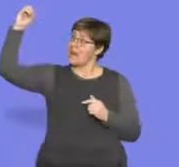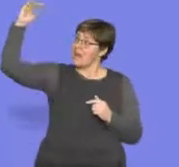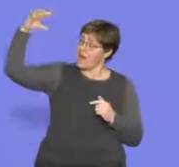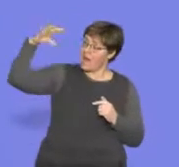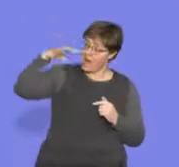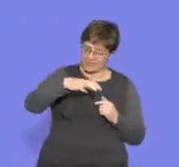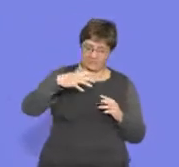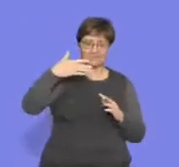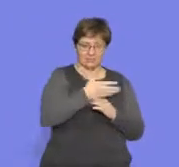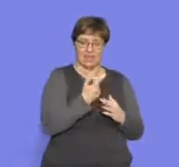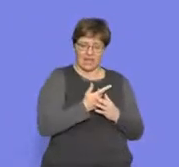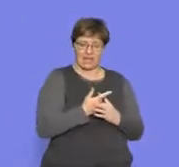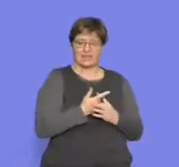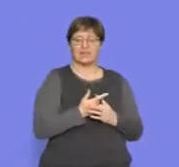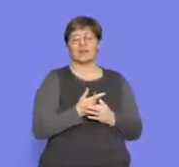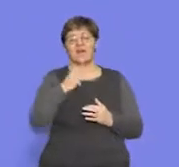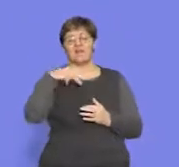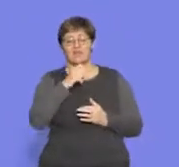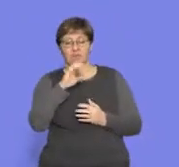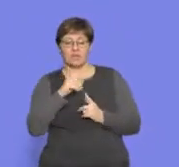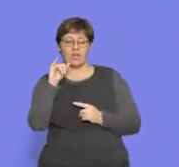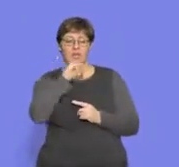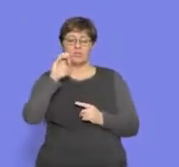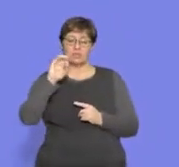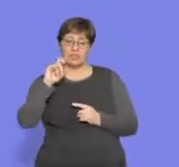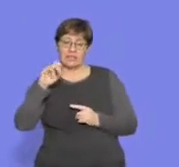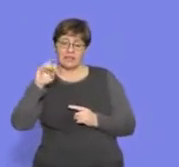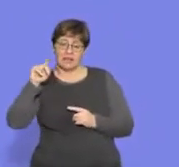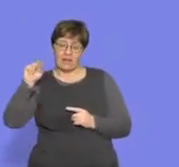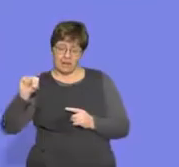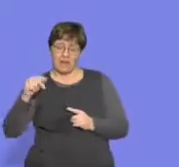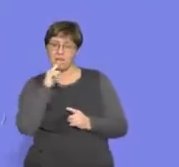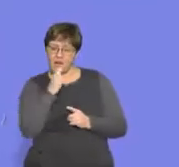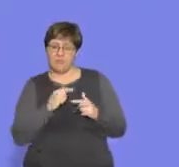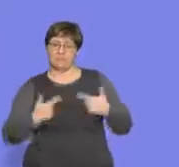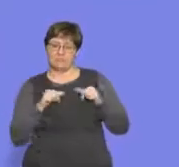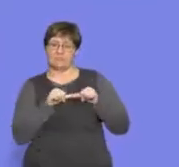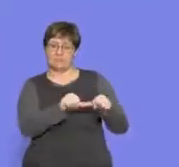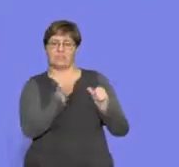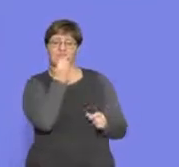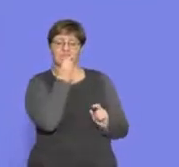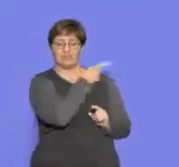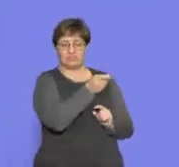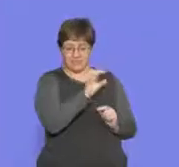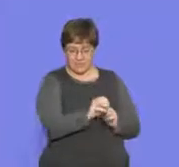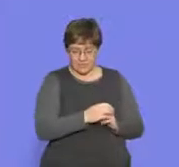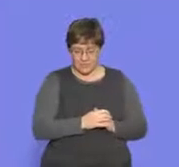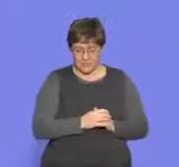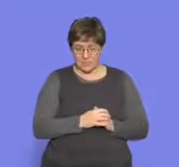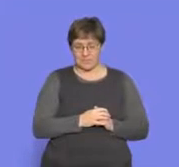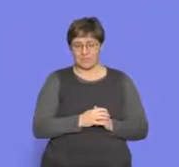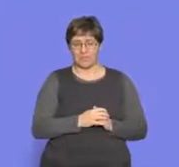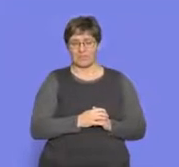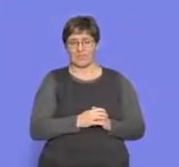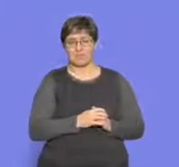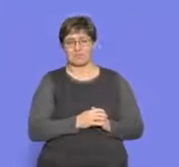is able to penetrate, and organisms such as phytoplankton and zooplankton that sustain other life forms. So that is the interconnectedness